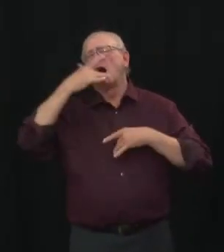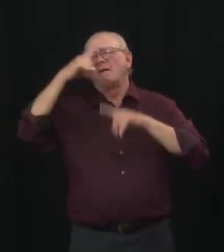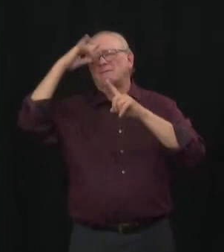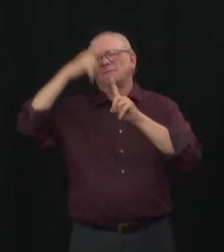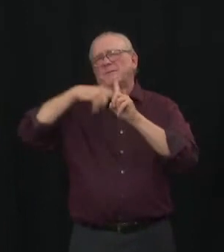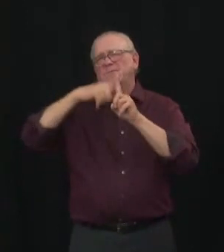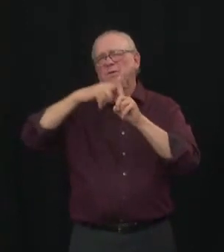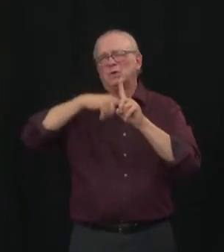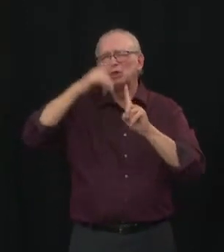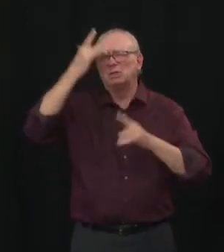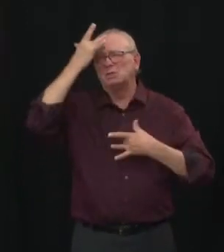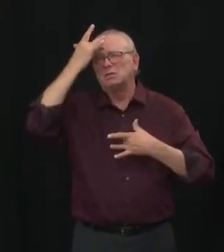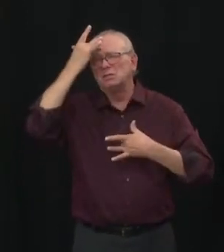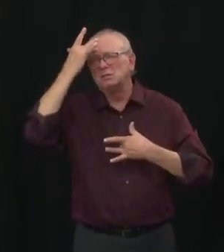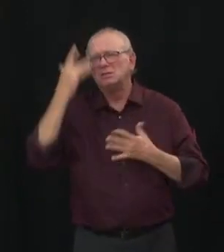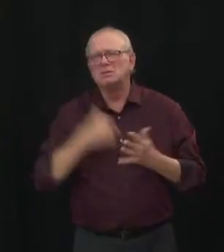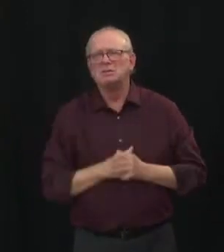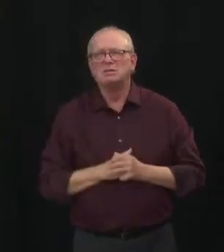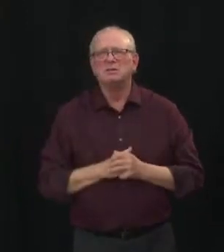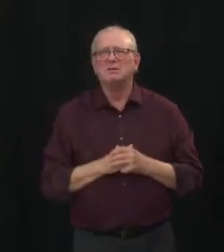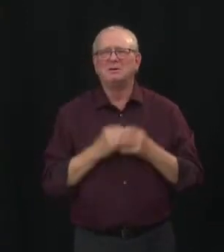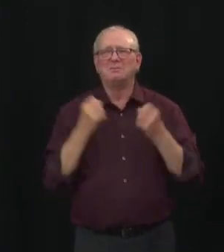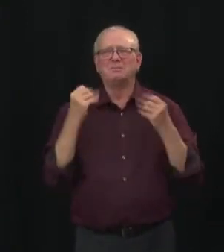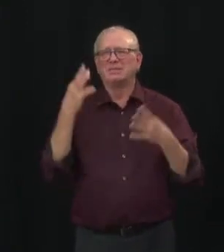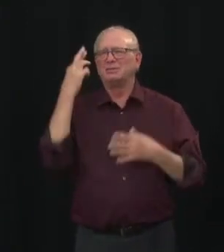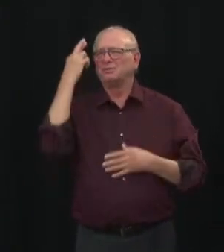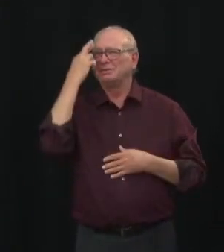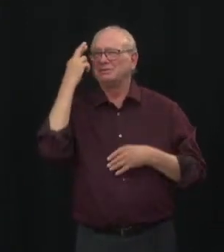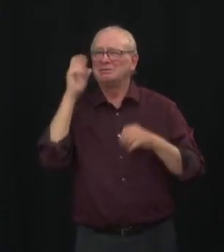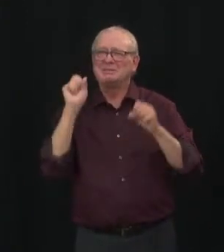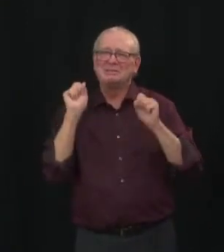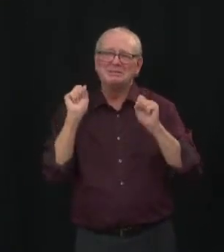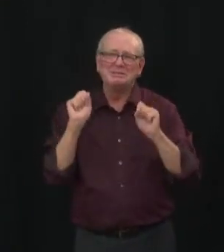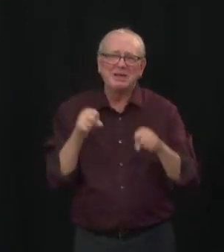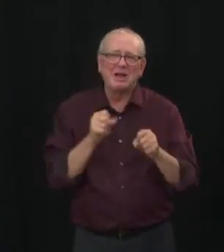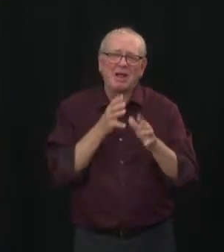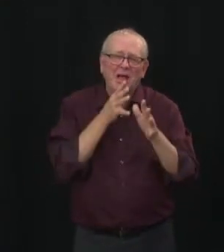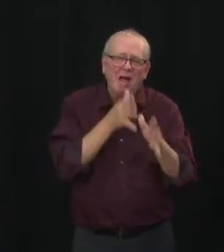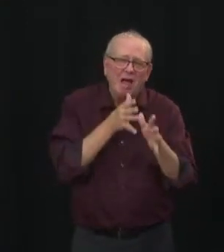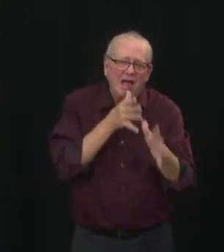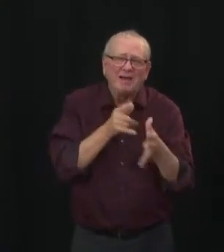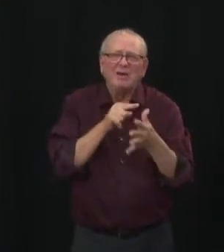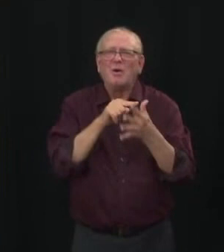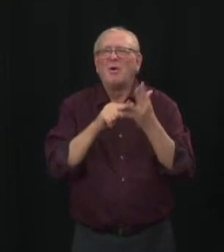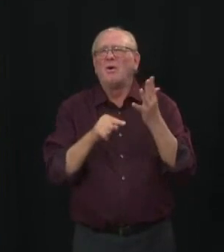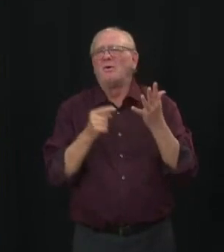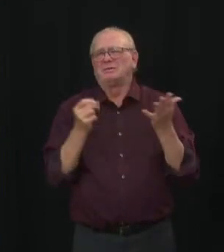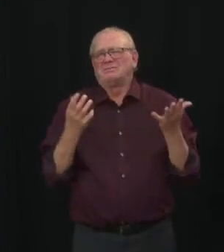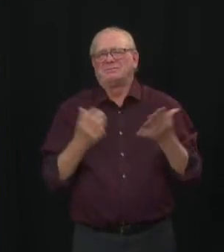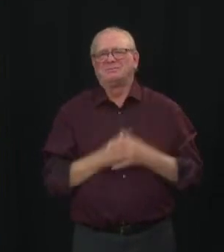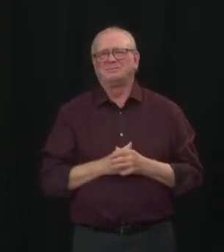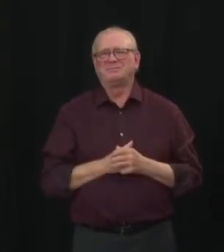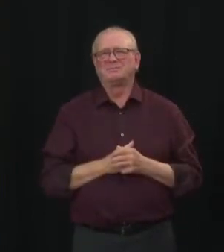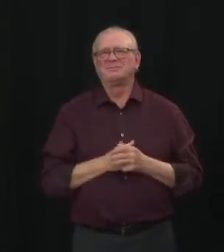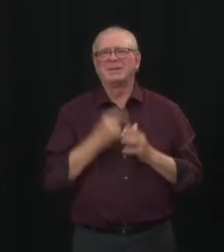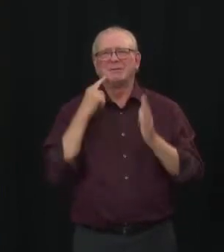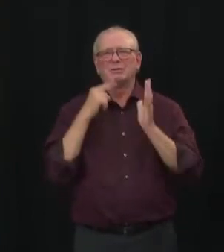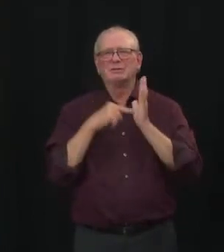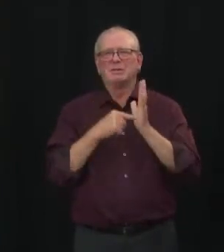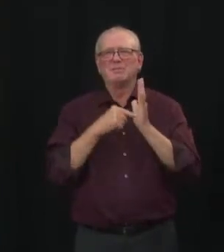that can cause that kind of stomach upset, many of which are also very infectious. Norovirus, for example,